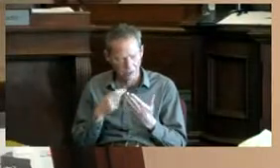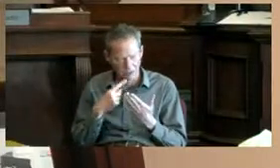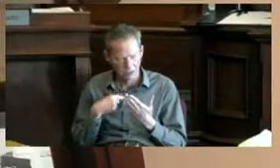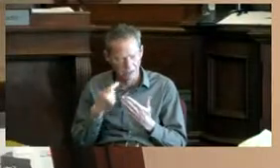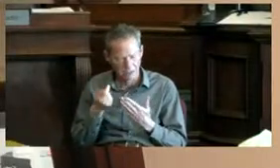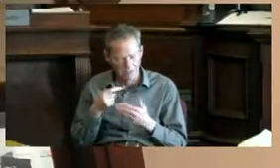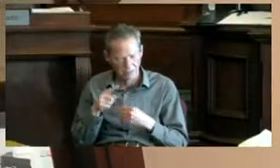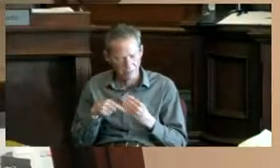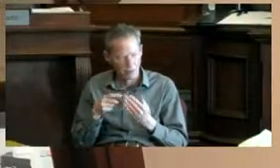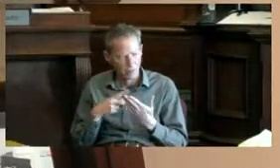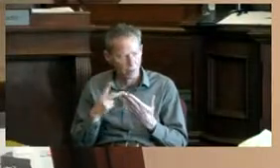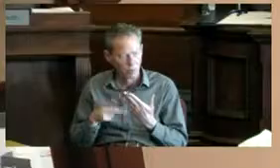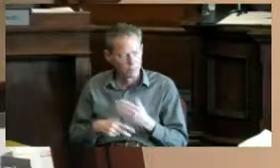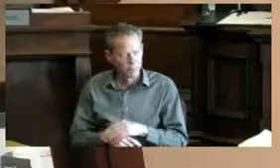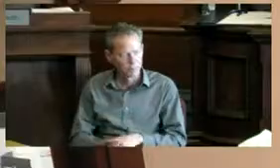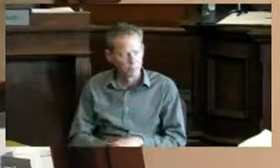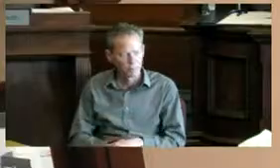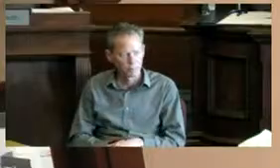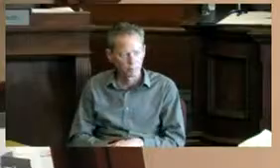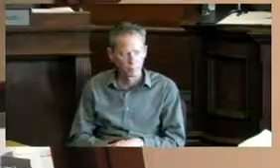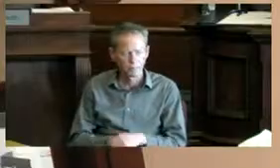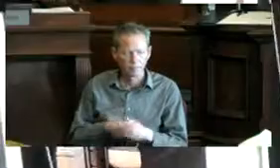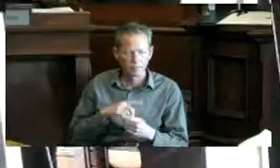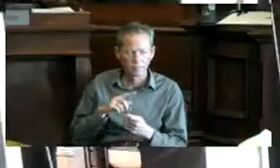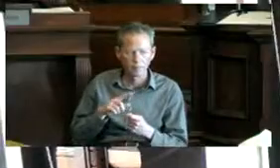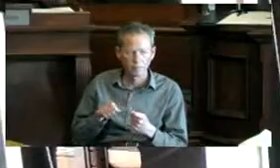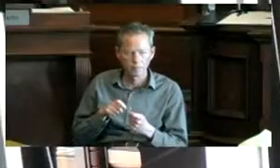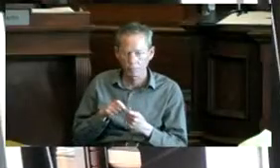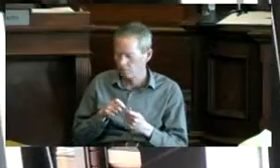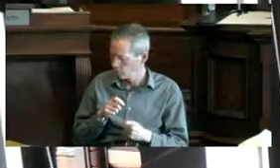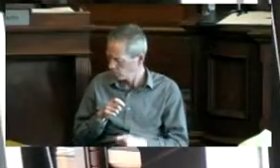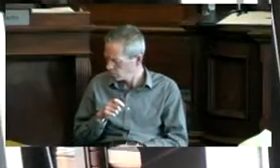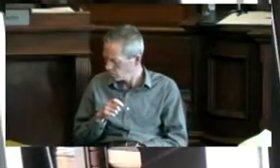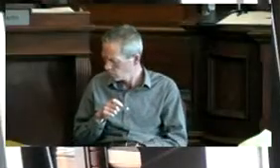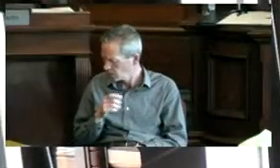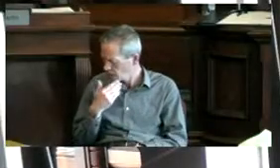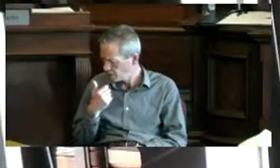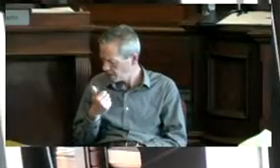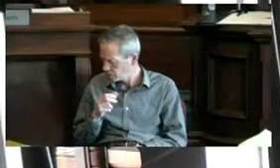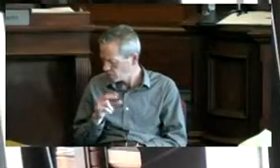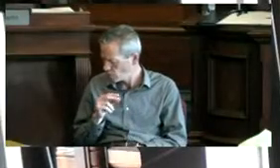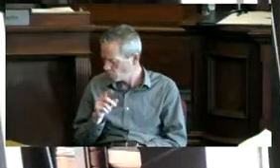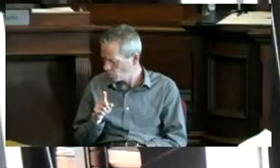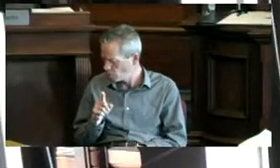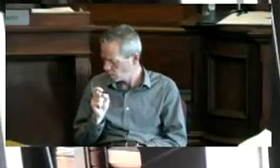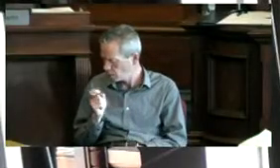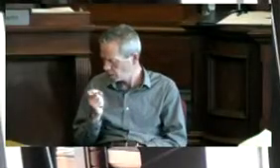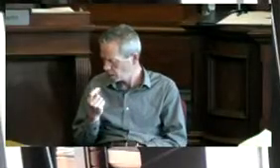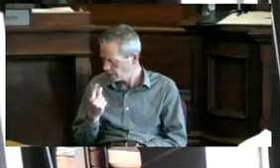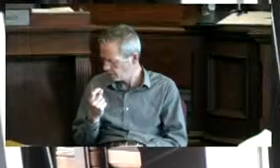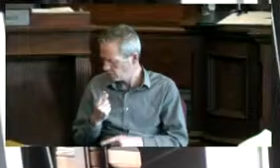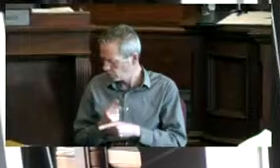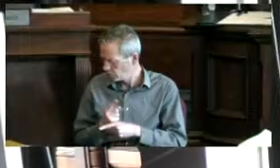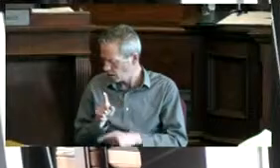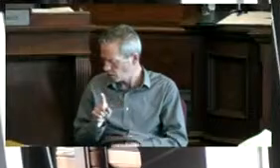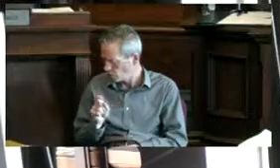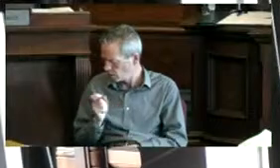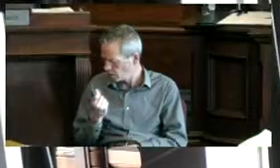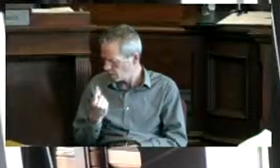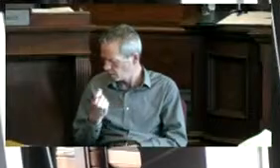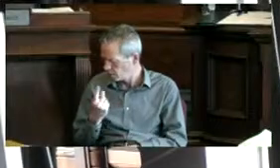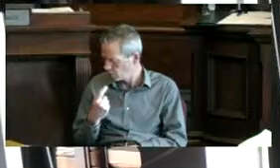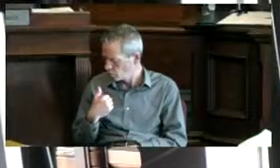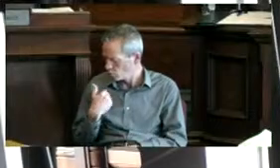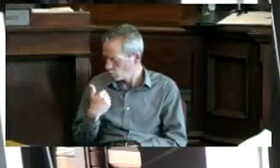a little bit about it? Specifically the BEST program? No, not BEST. We're at 111, right? 111.